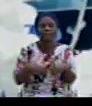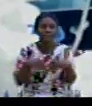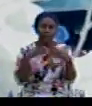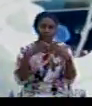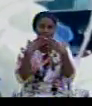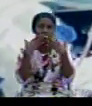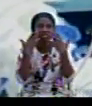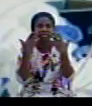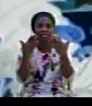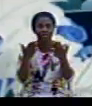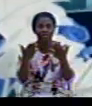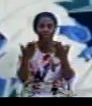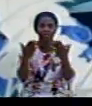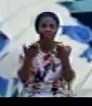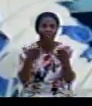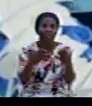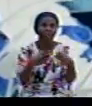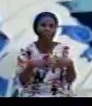Oshé,